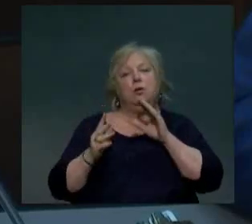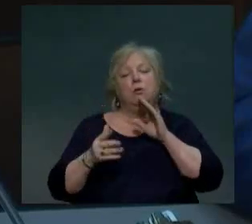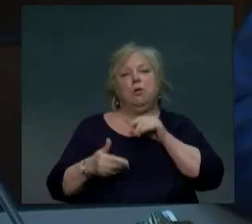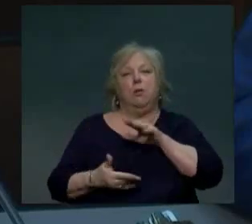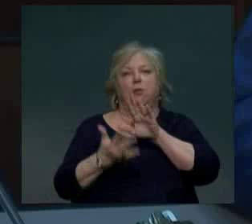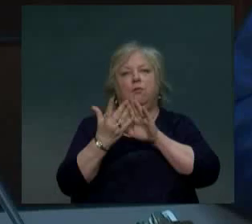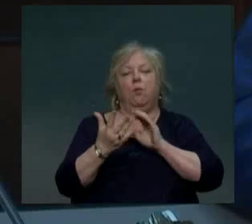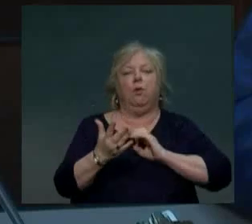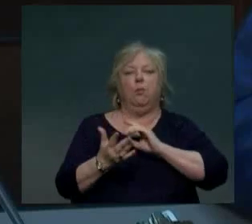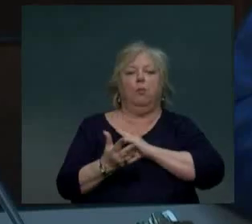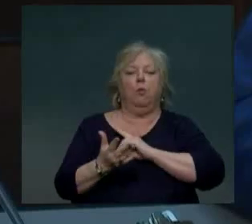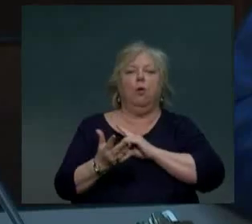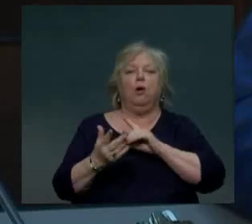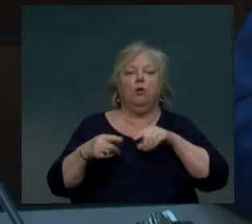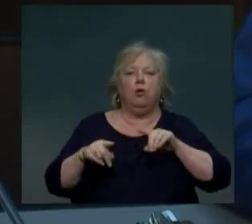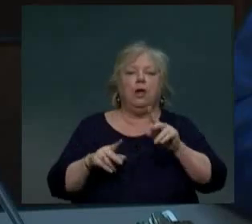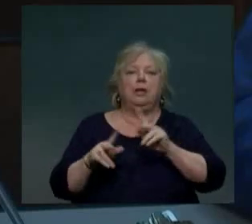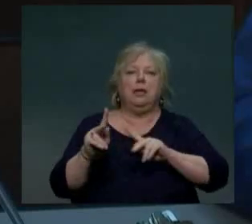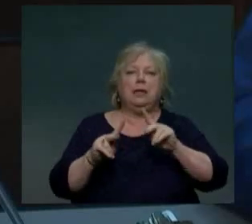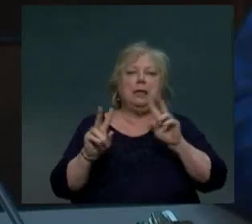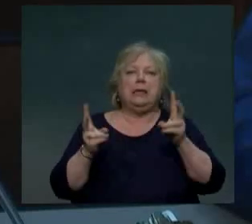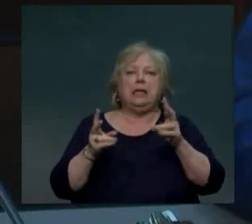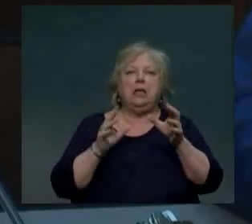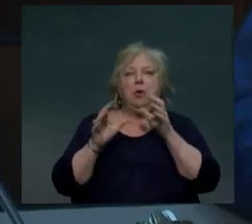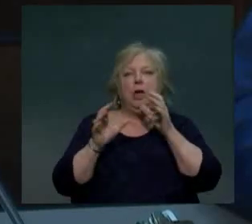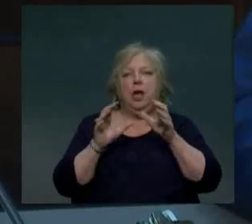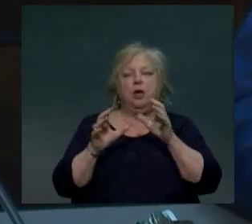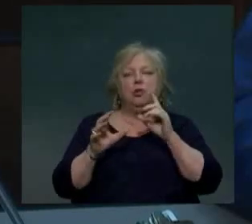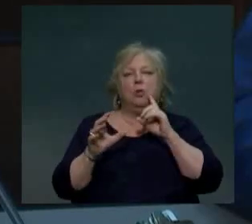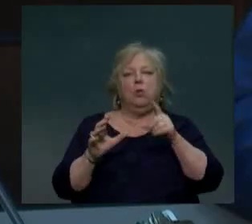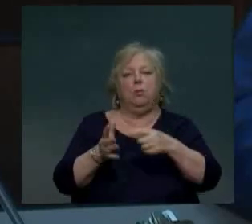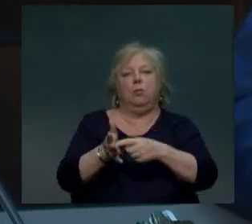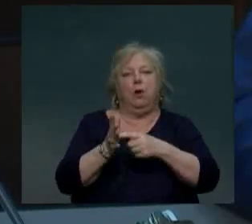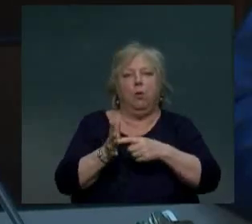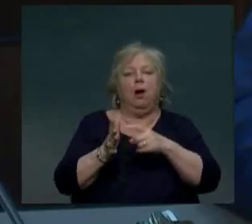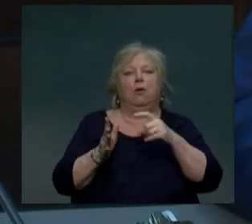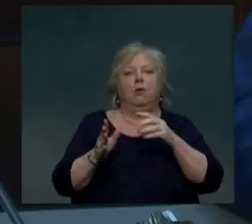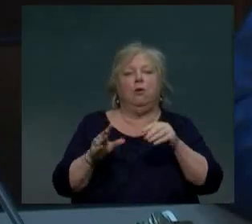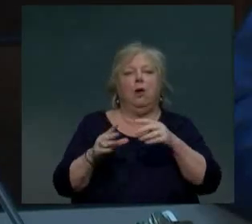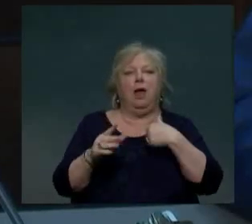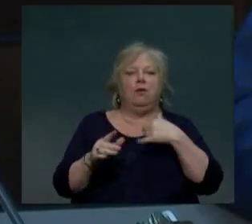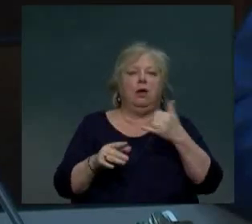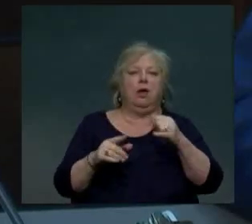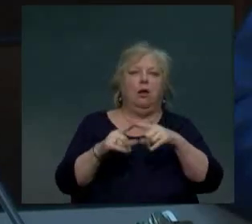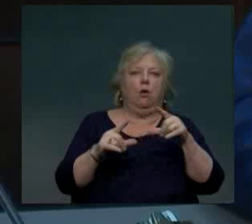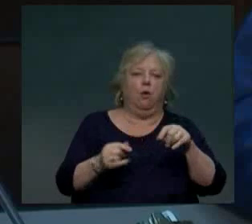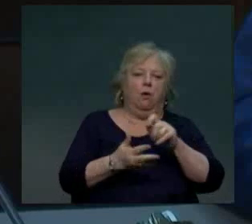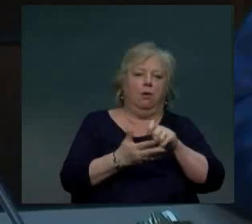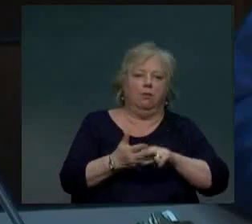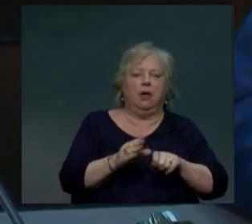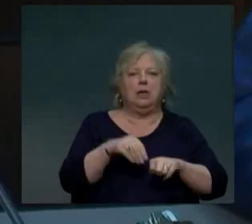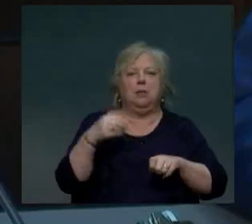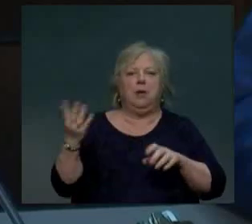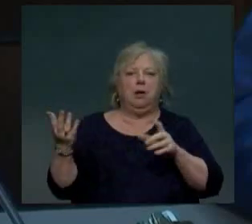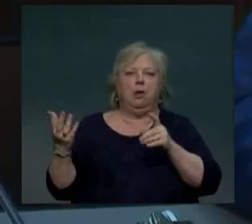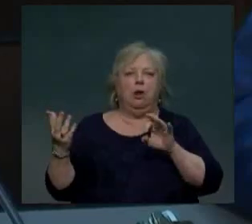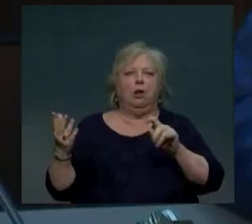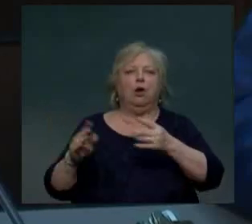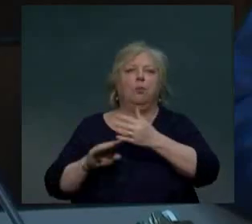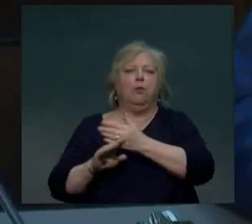the citizens' communication will be required to submit a yellow card to the city clerk prior to the official start of the